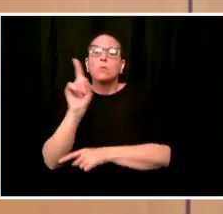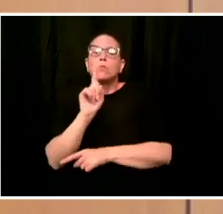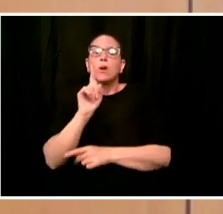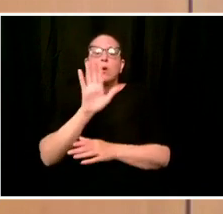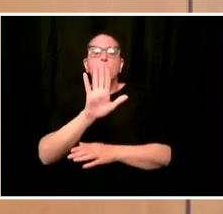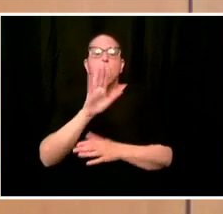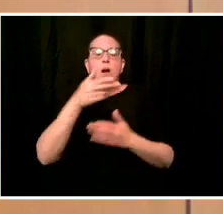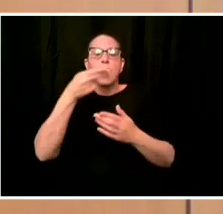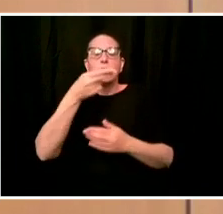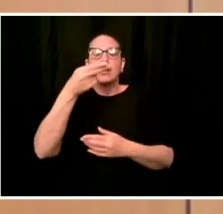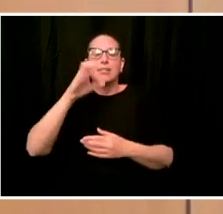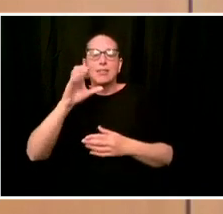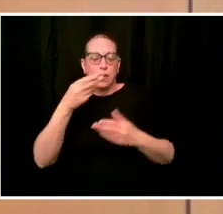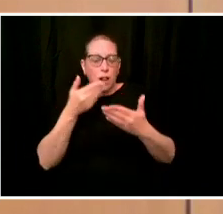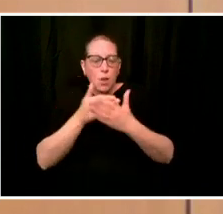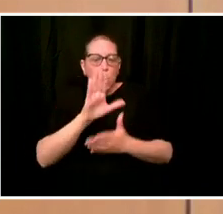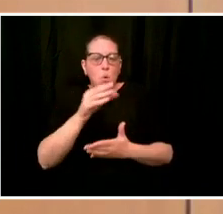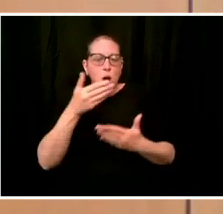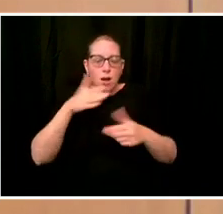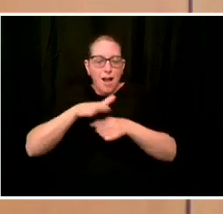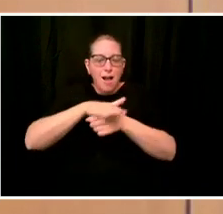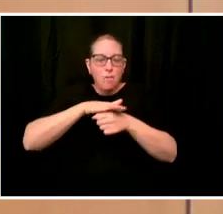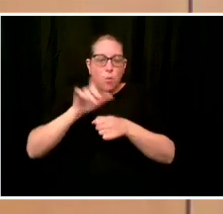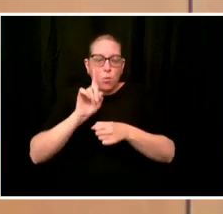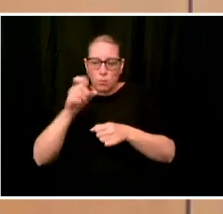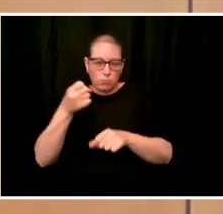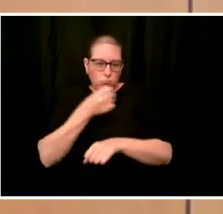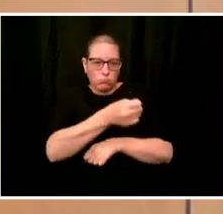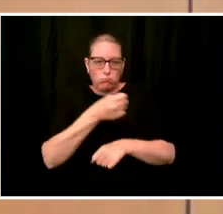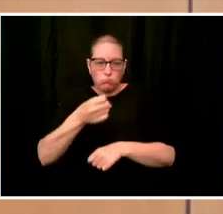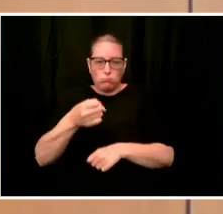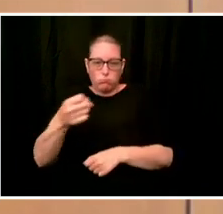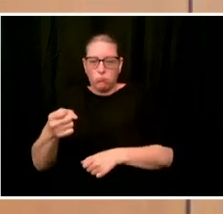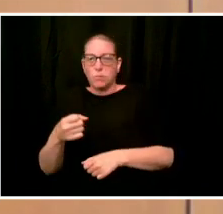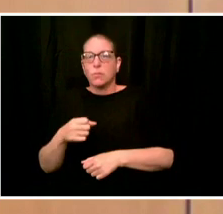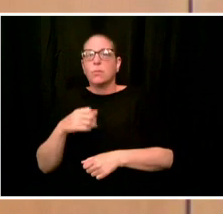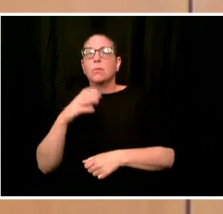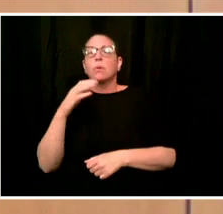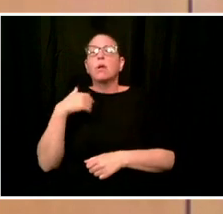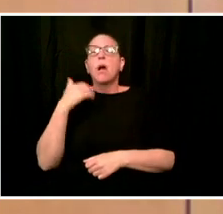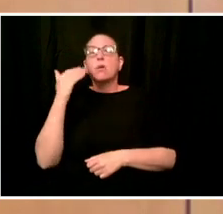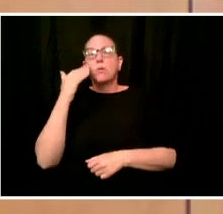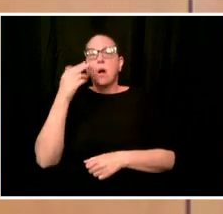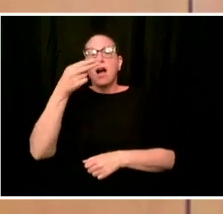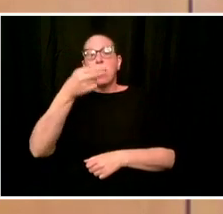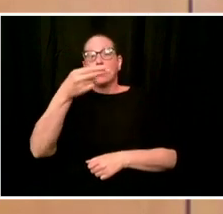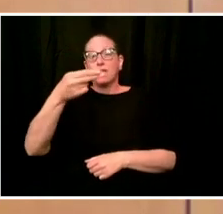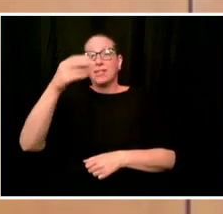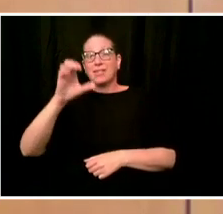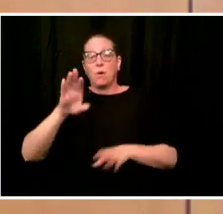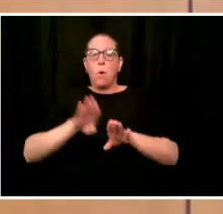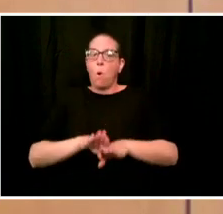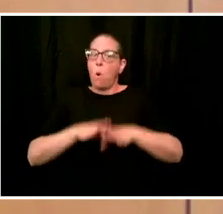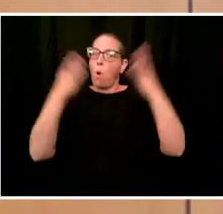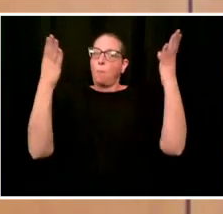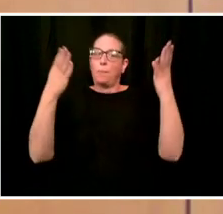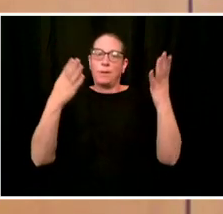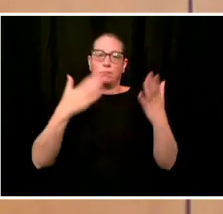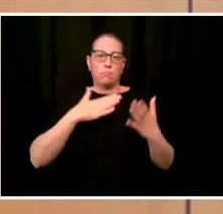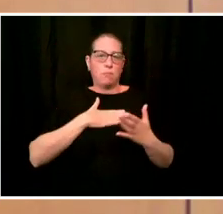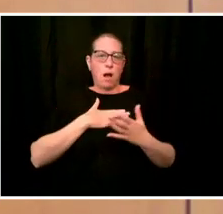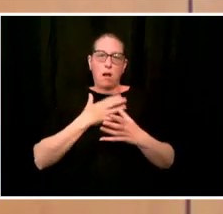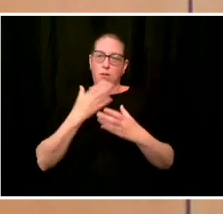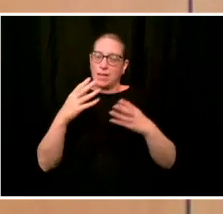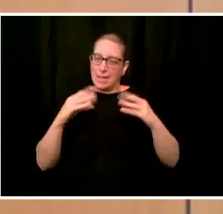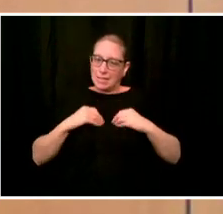are open and available to seeing any and all children, irrespective of their immigration status,